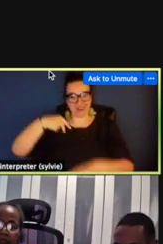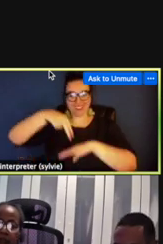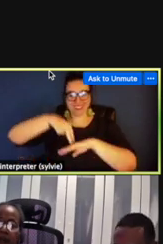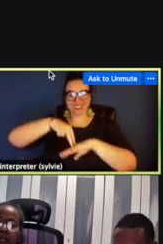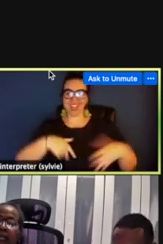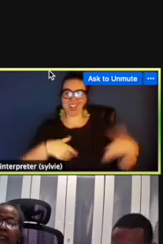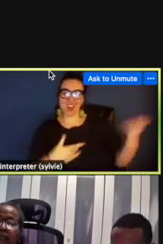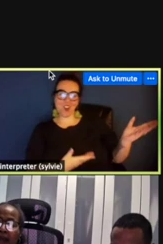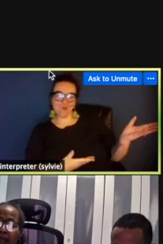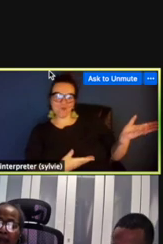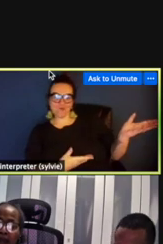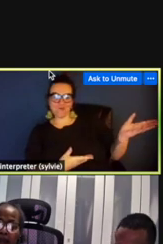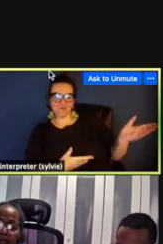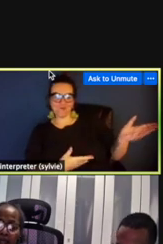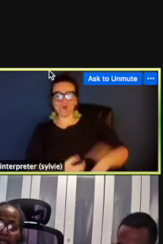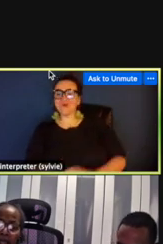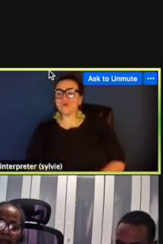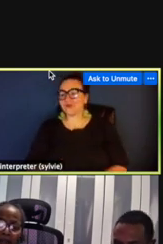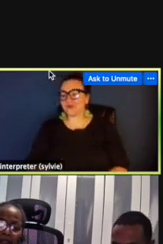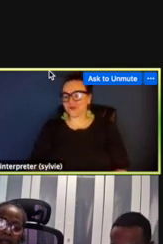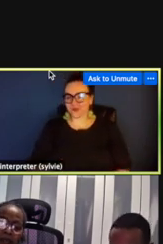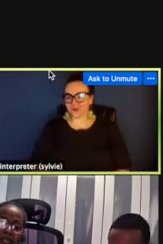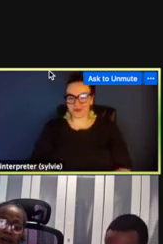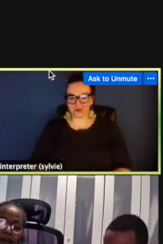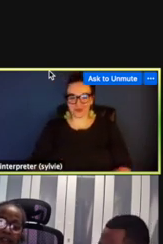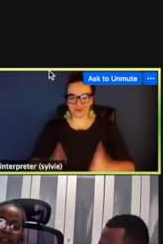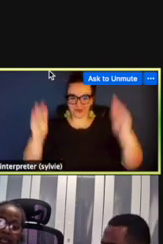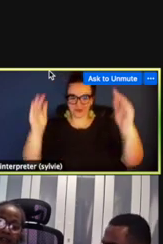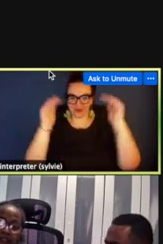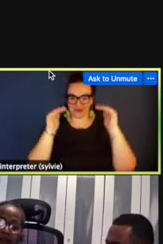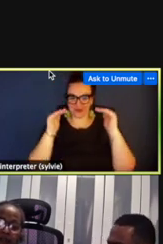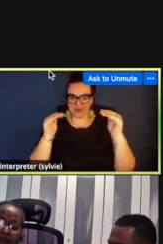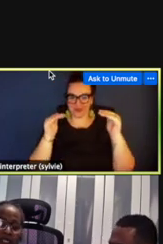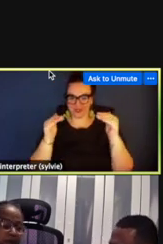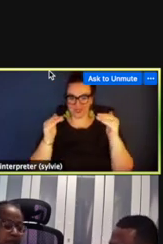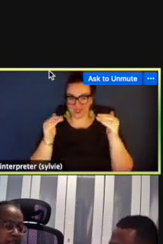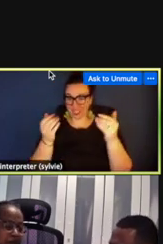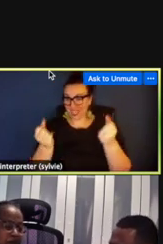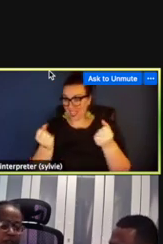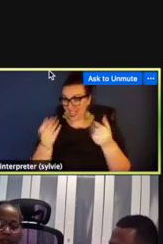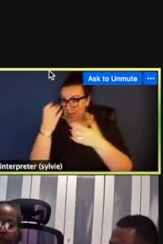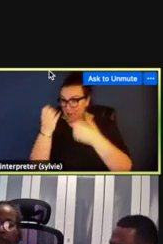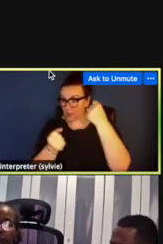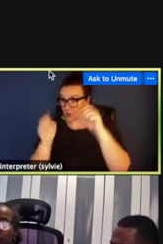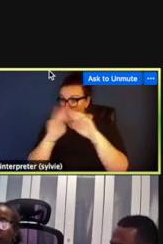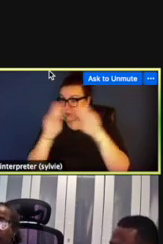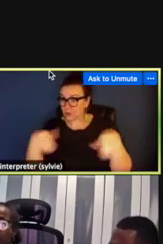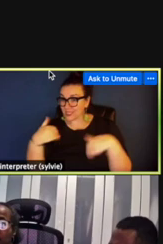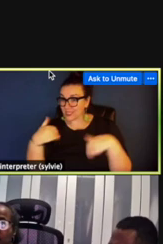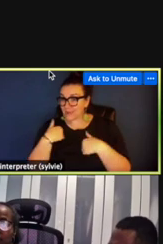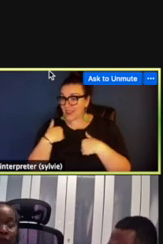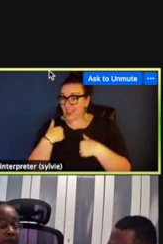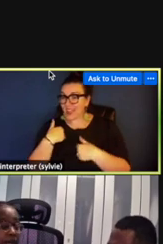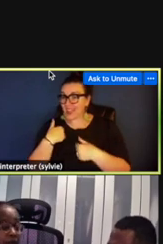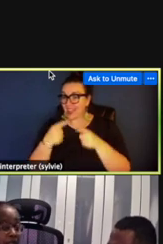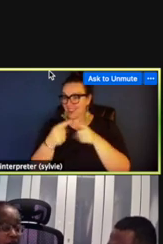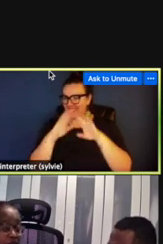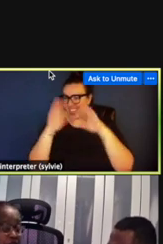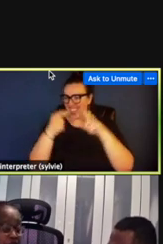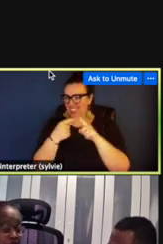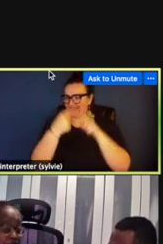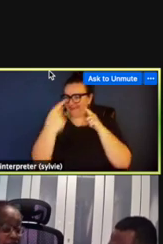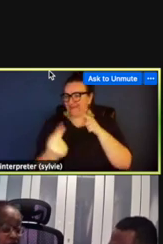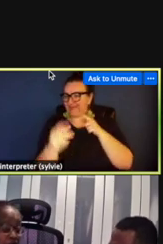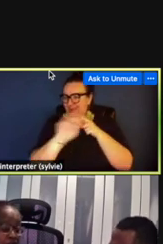next to it. Yeah. Okay. And then how many cars did they have in the museum? They have a museum across from the house, Graceland. Do you remember